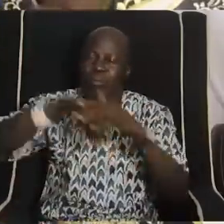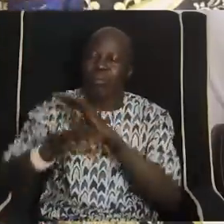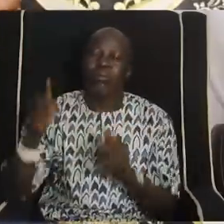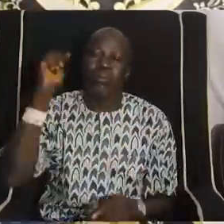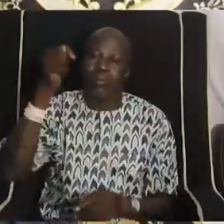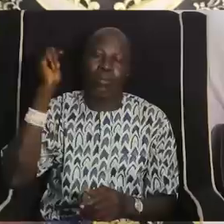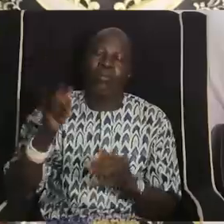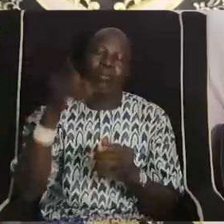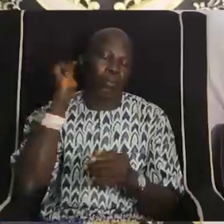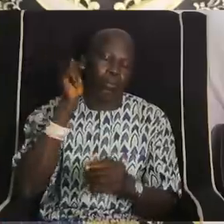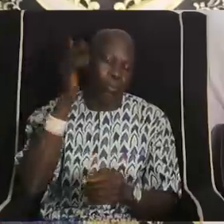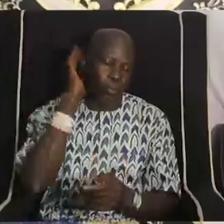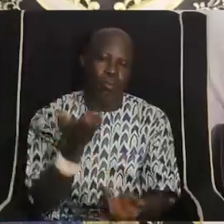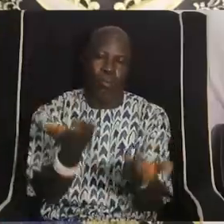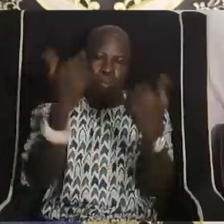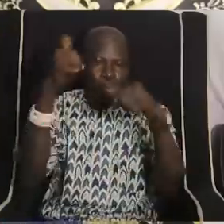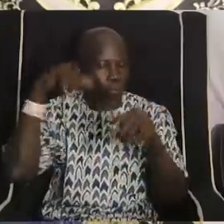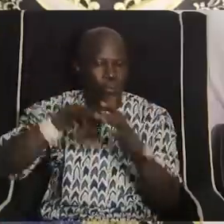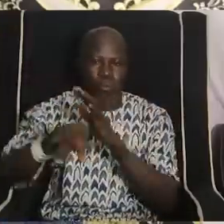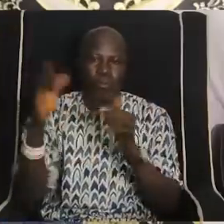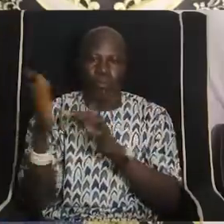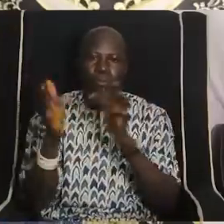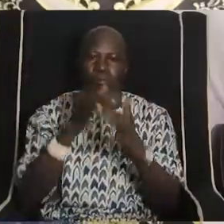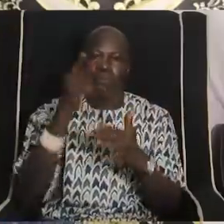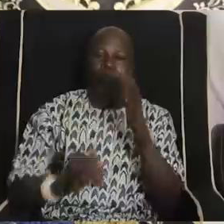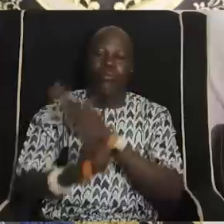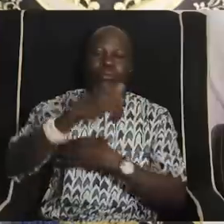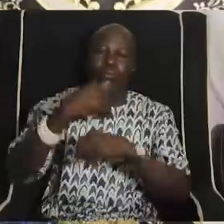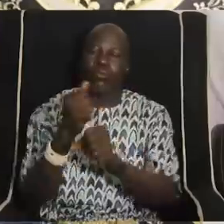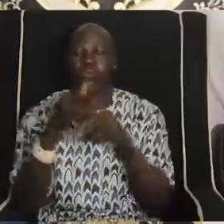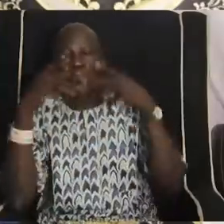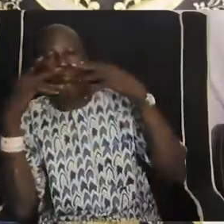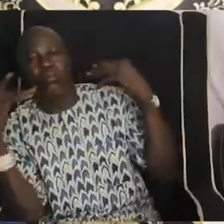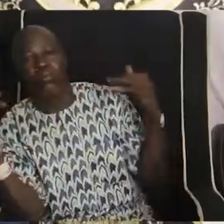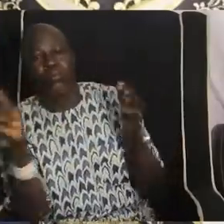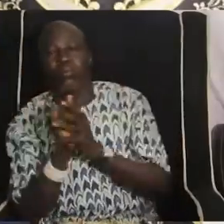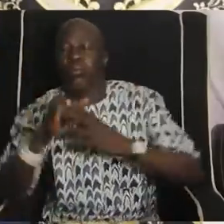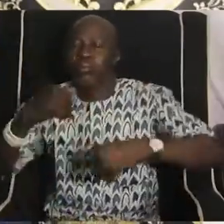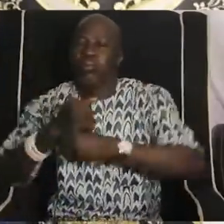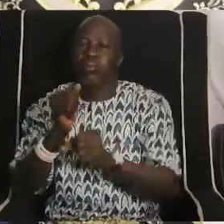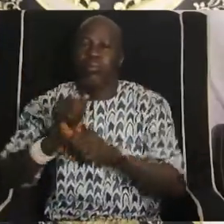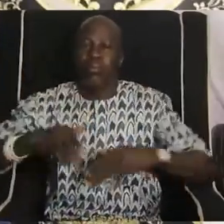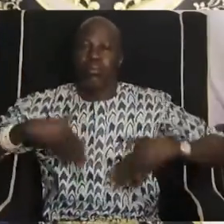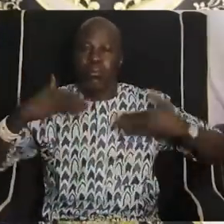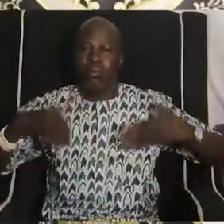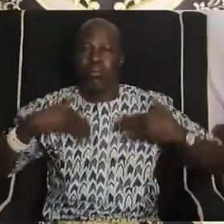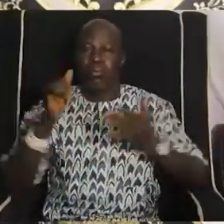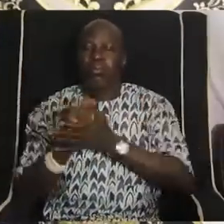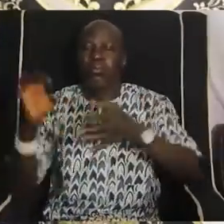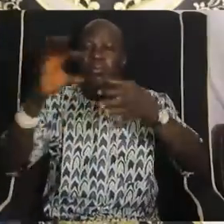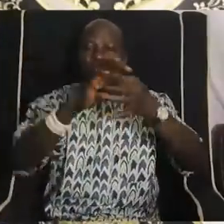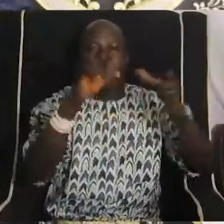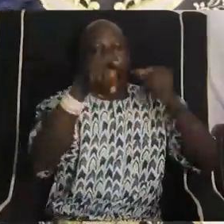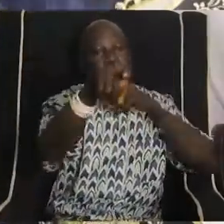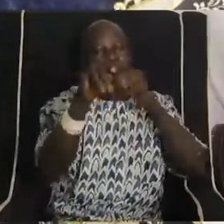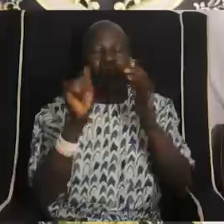testimony, testimony will come forth for you. God will make you laugh joyfully. He will make you happy. He